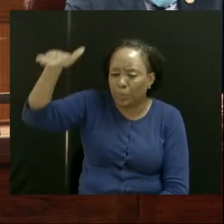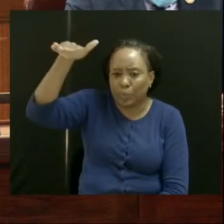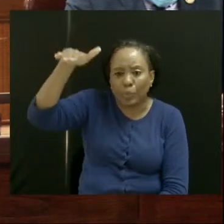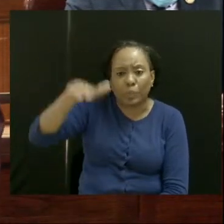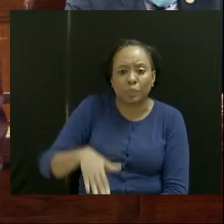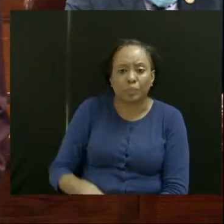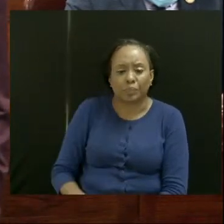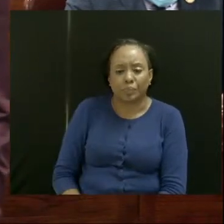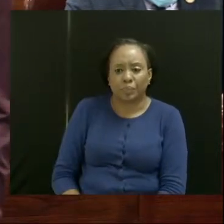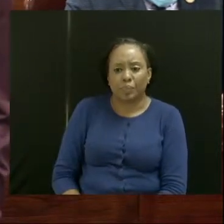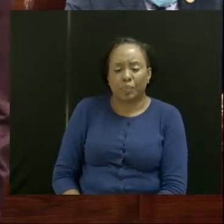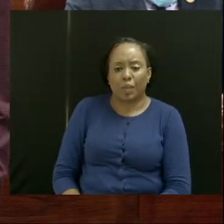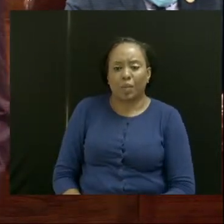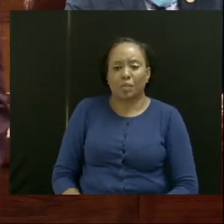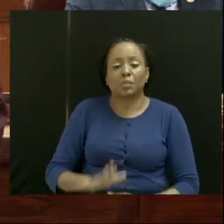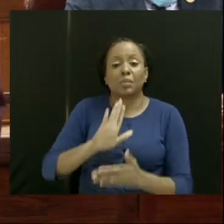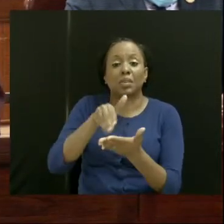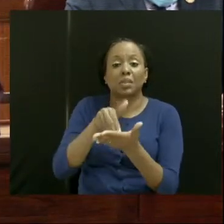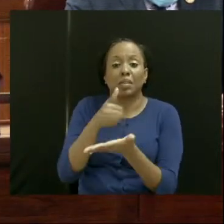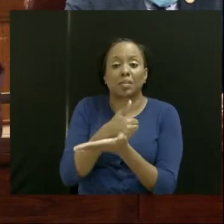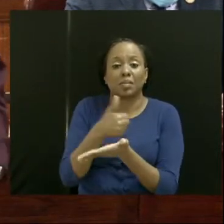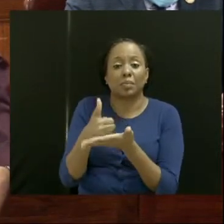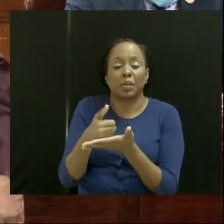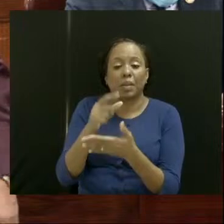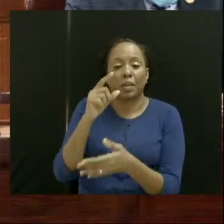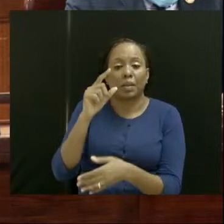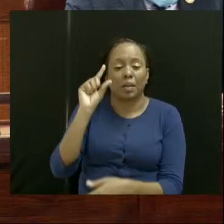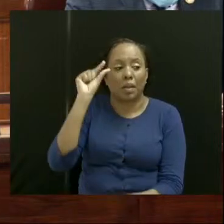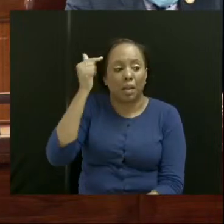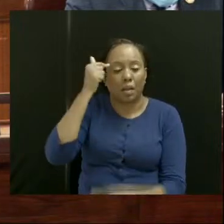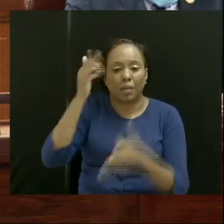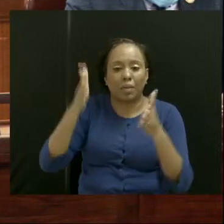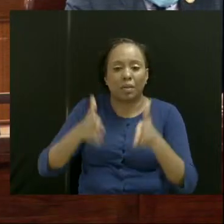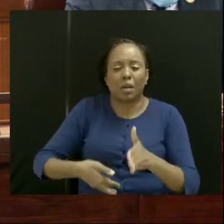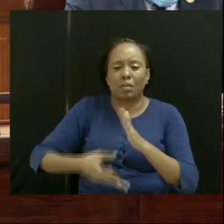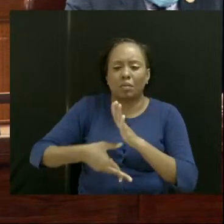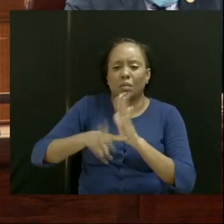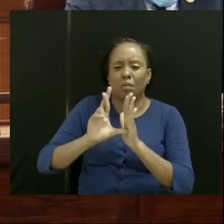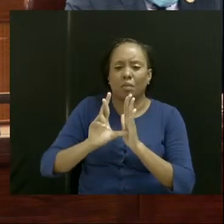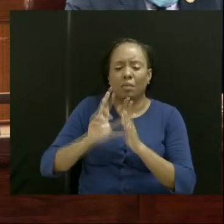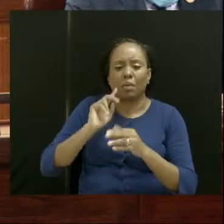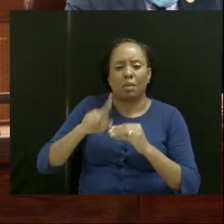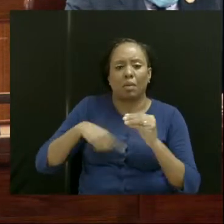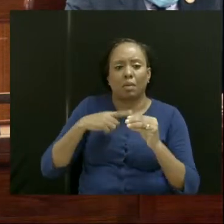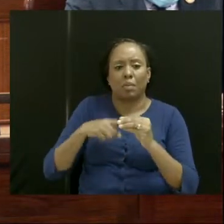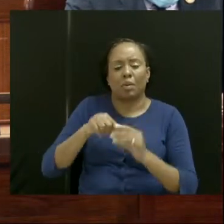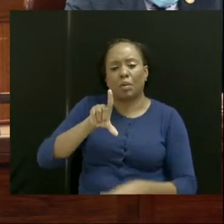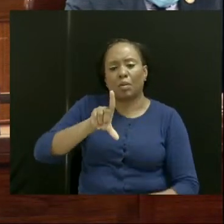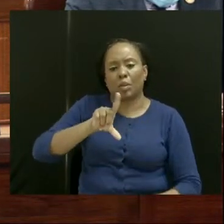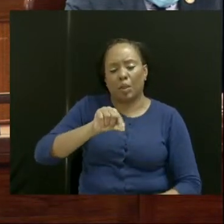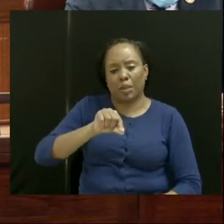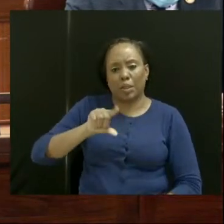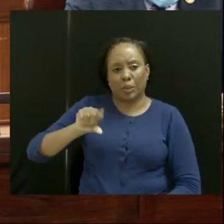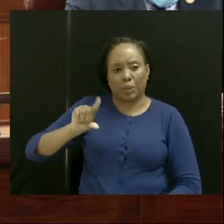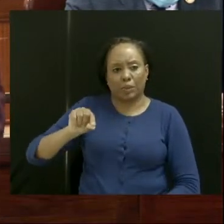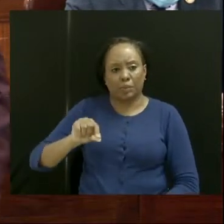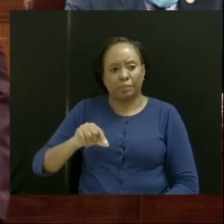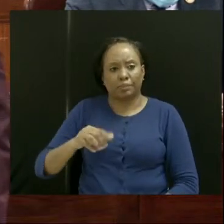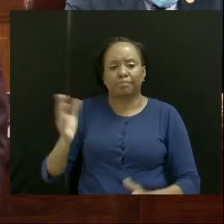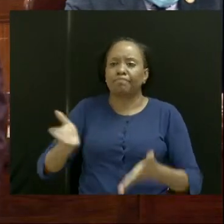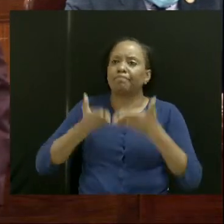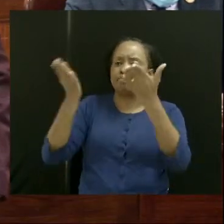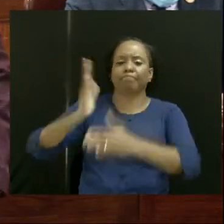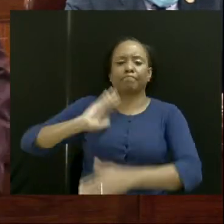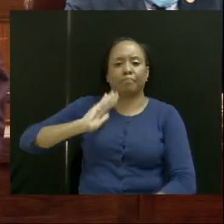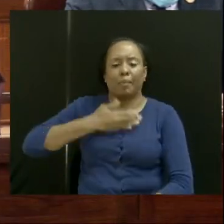The governor of the Central Bank of Barbados, in giving a review in 2020, suggested that our economy